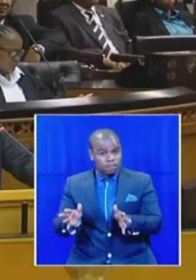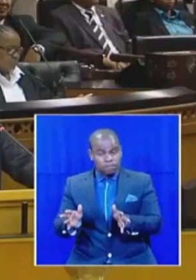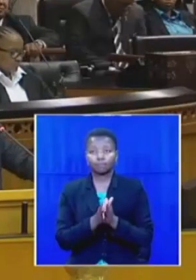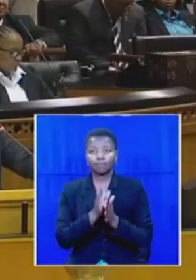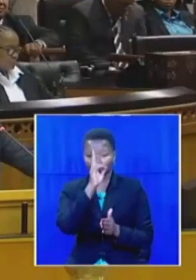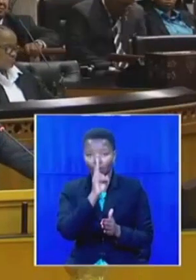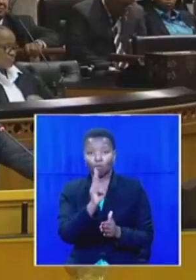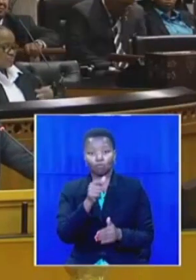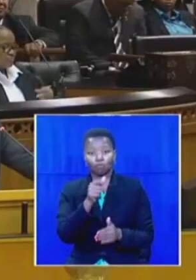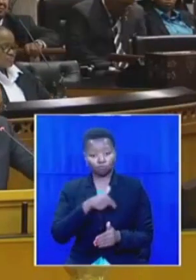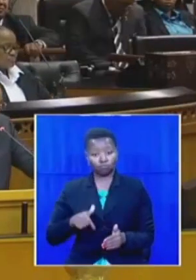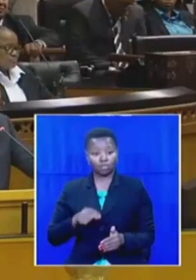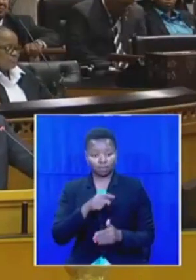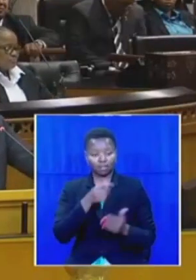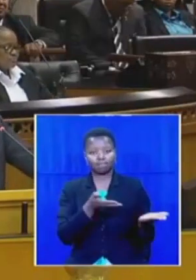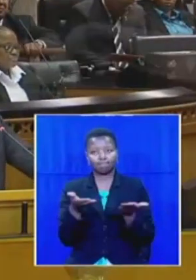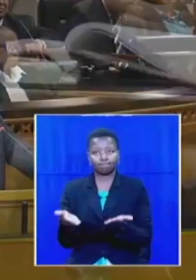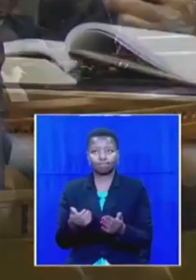President.